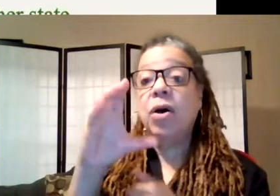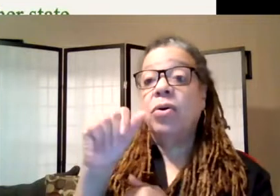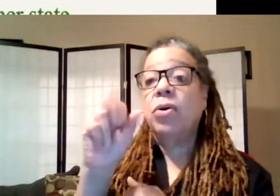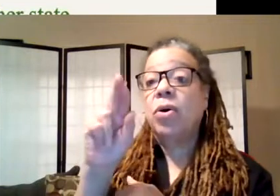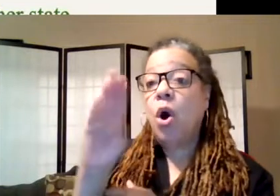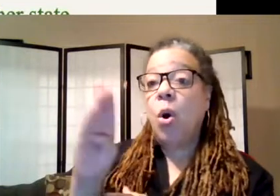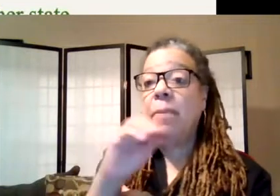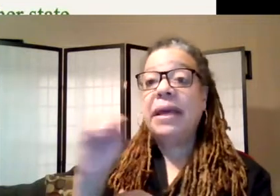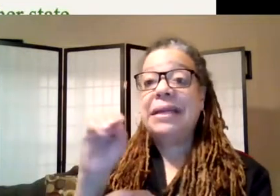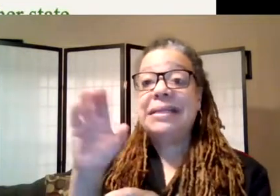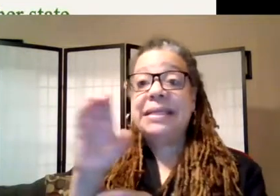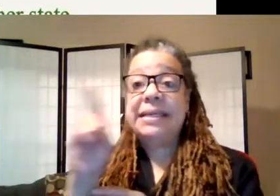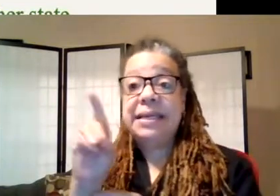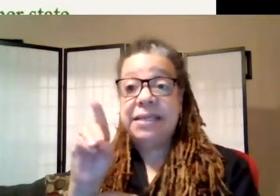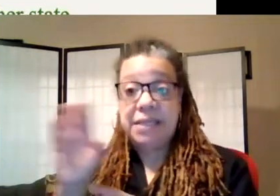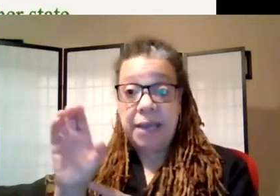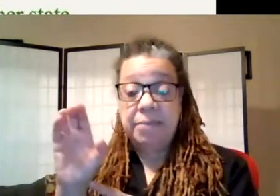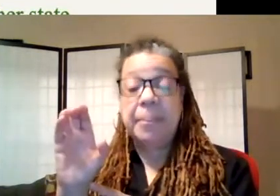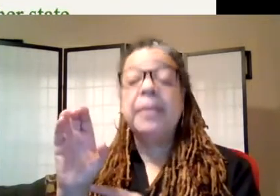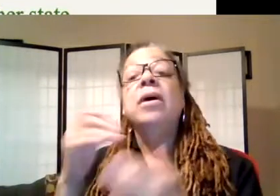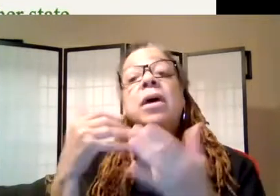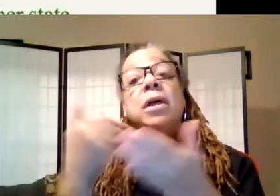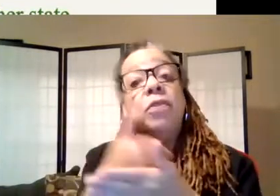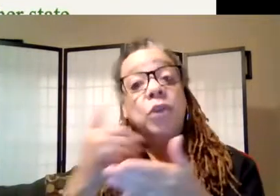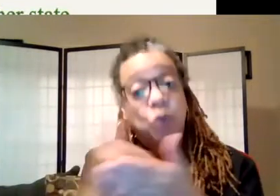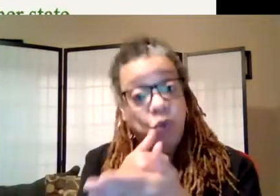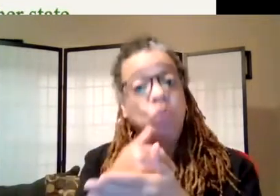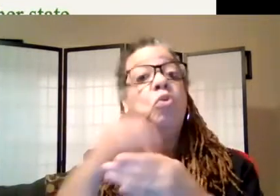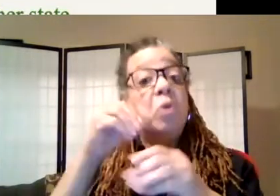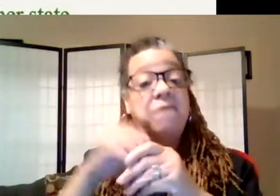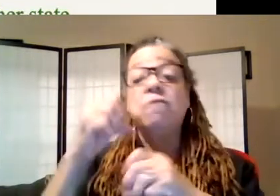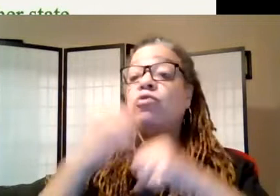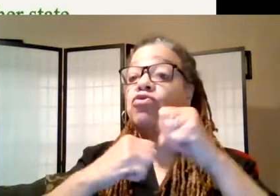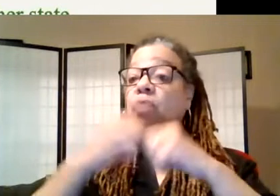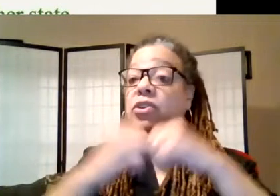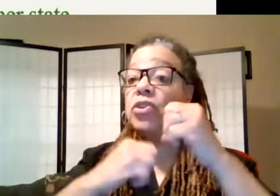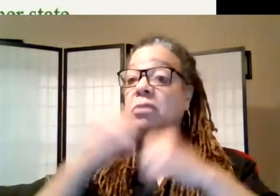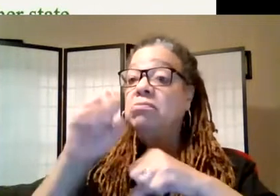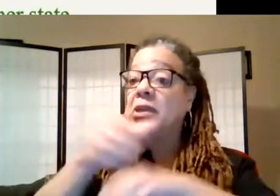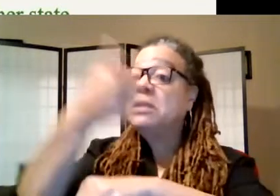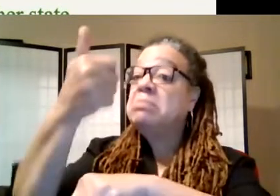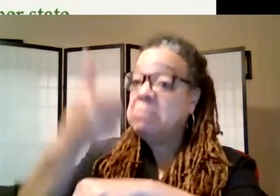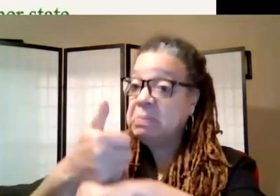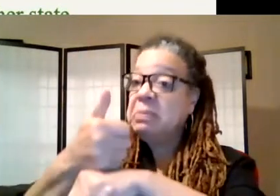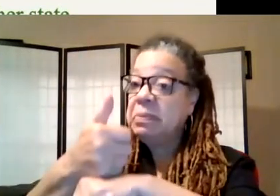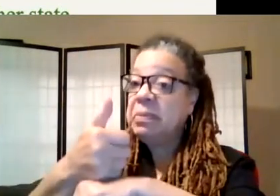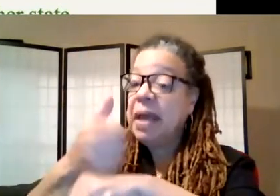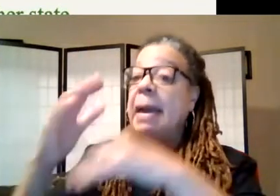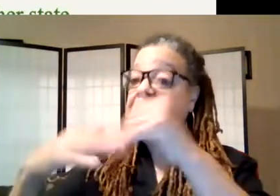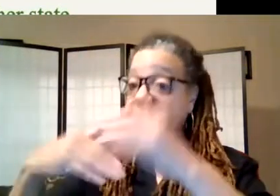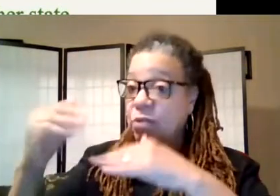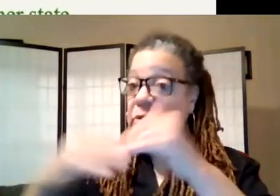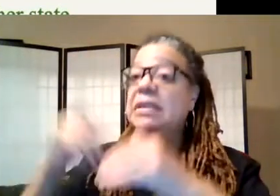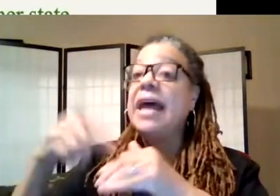as that's going out and these new infrastructure stations are being created and installed and built, they have to be